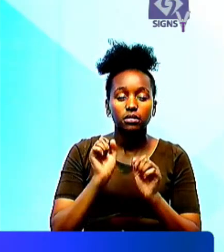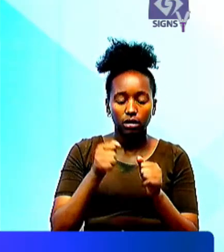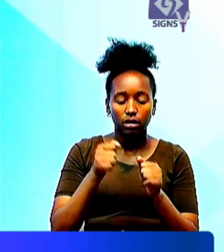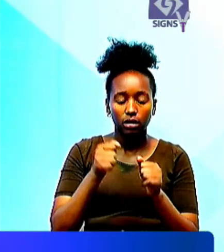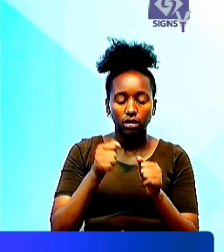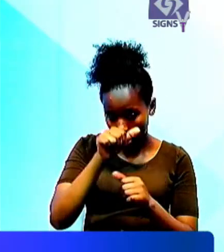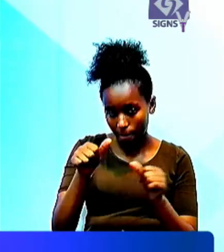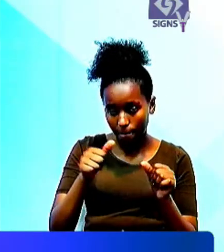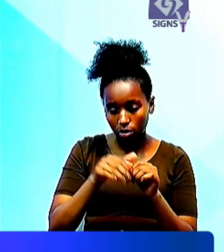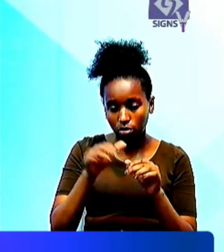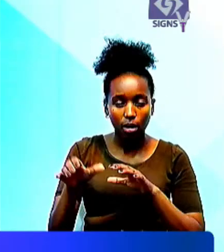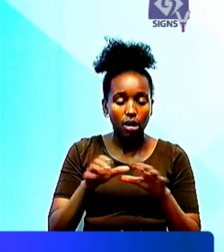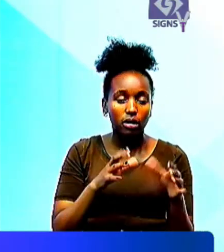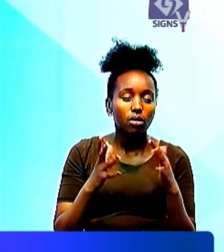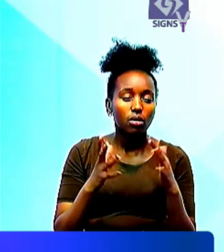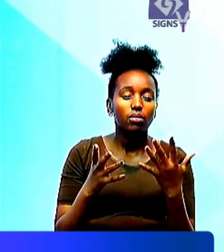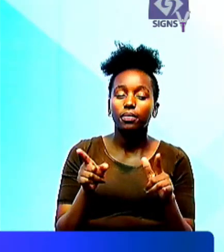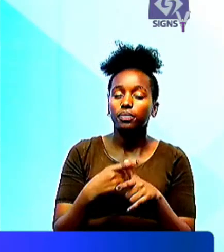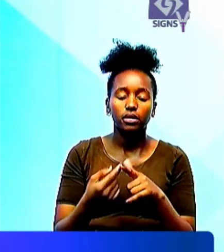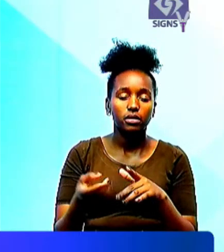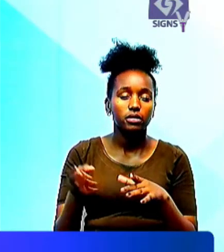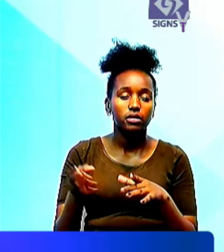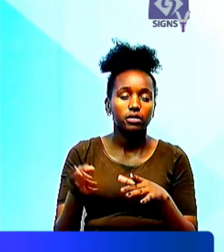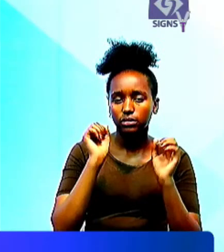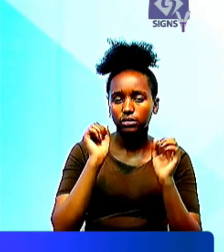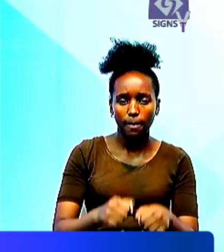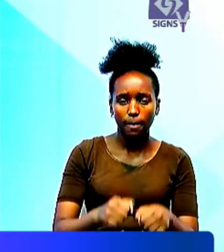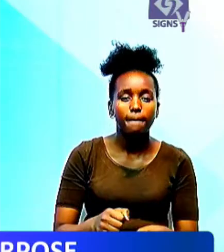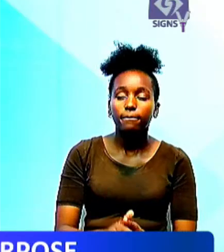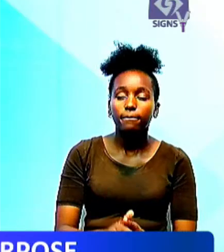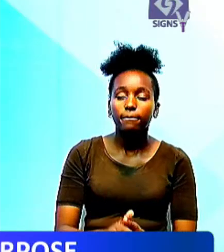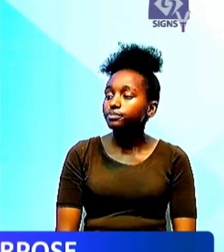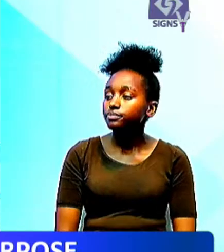doing before even you start investing. Amazing.